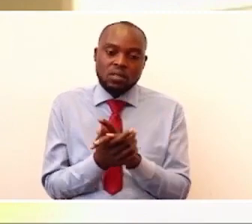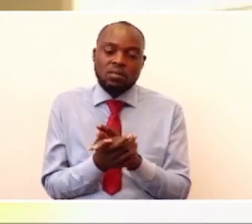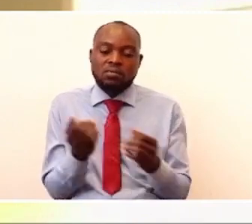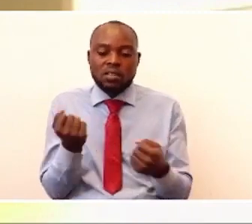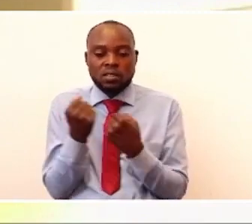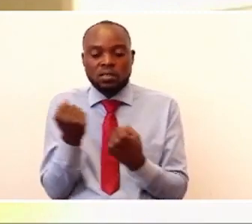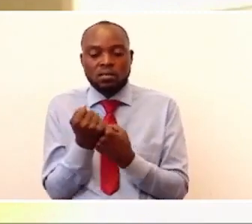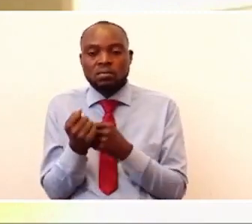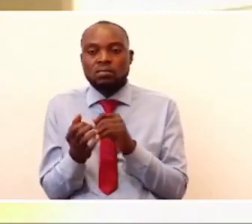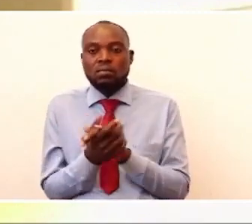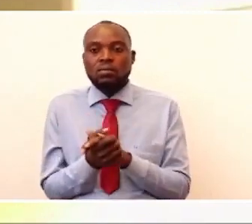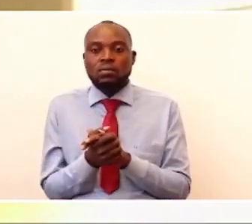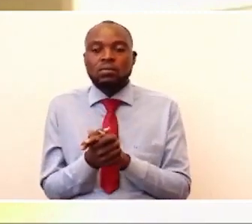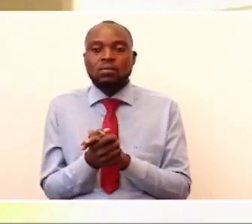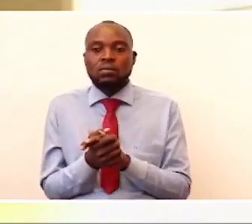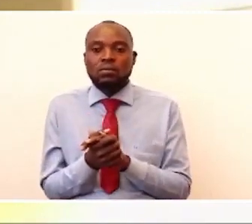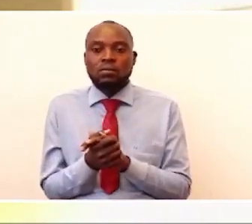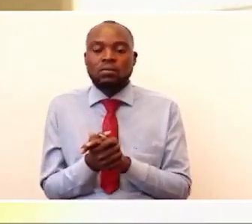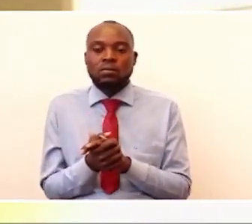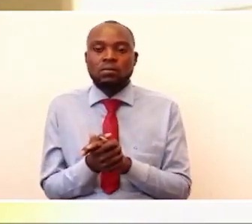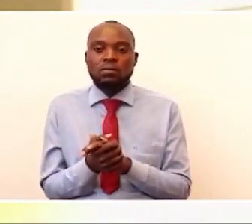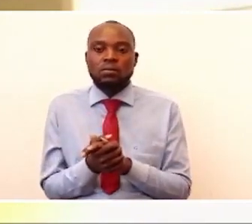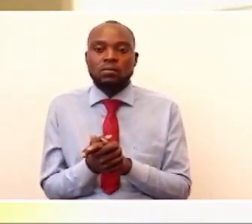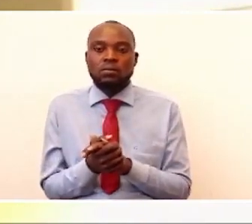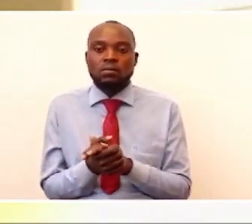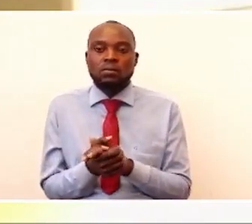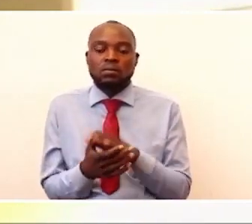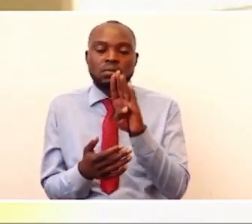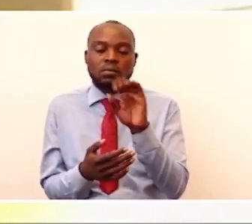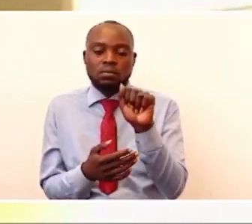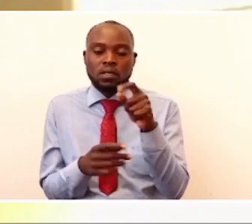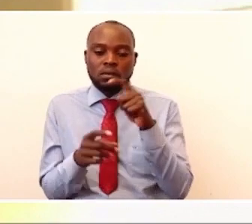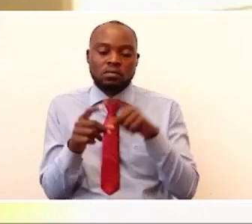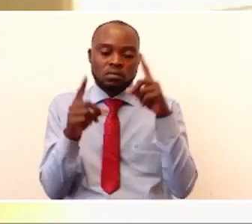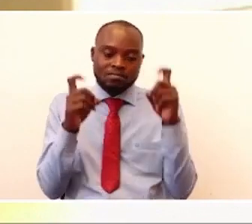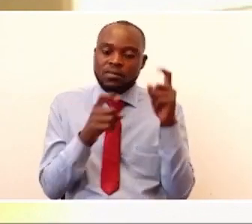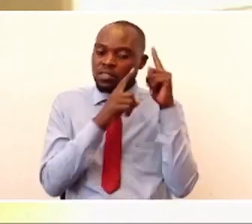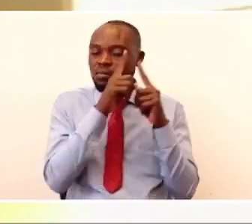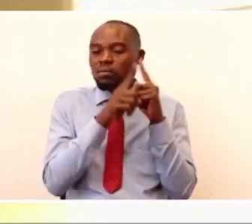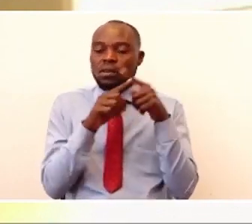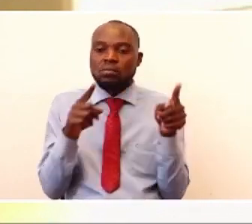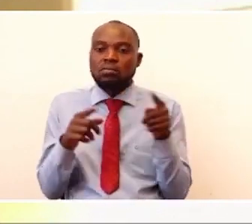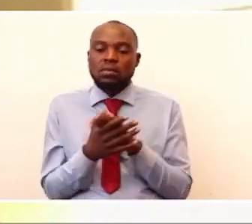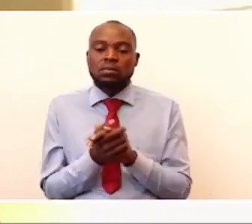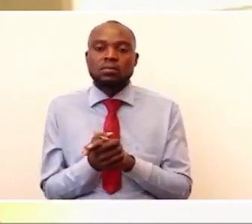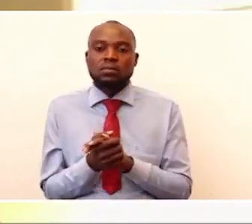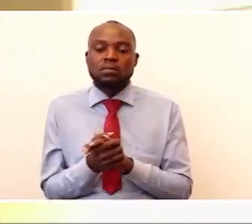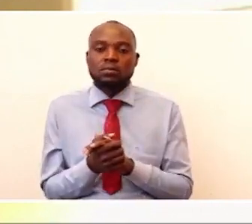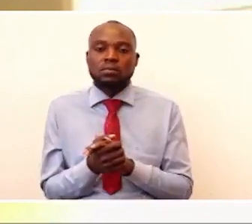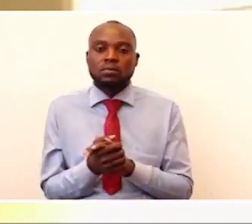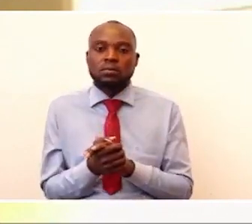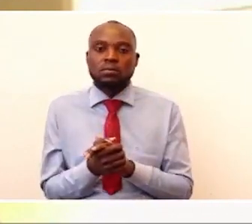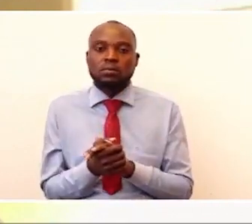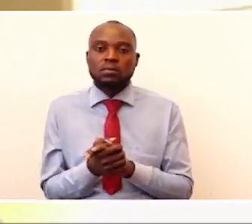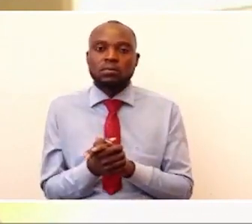whole array of private sector digital monies that is evolving and that is growing. With